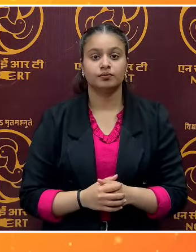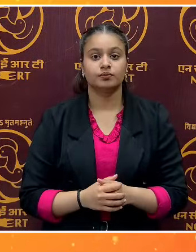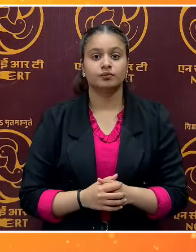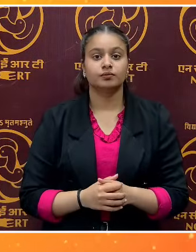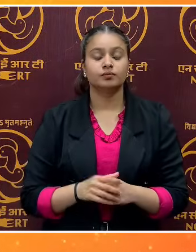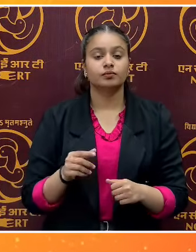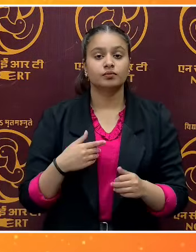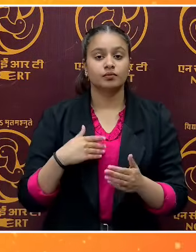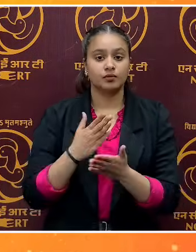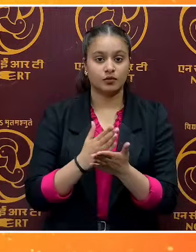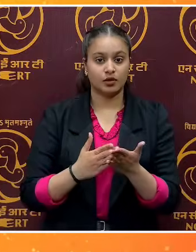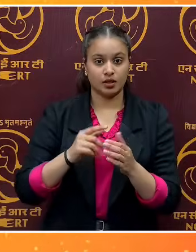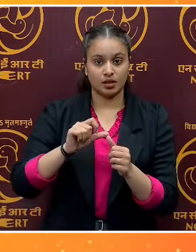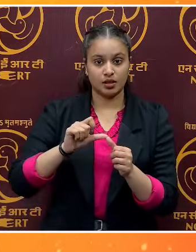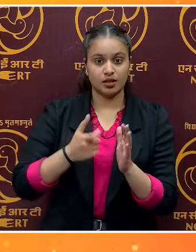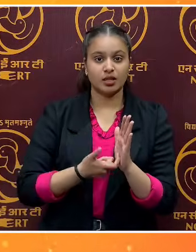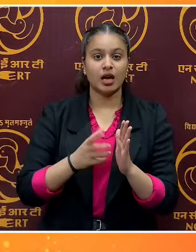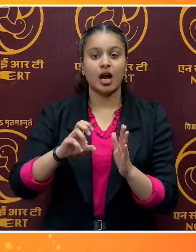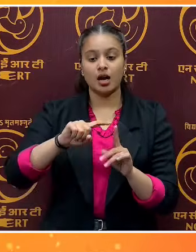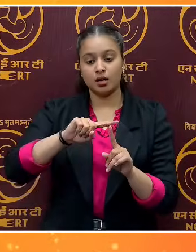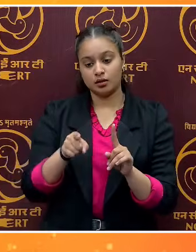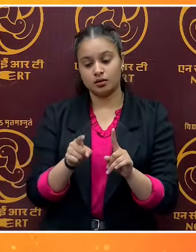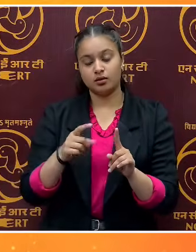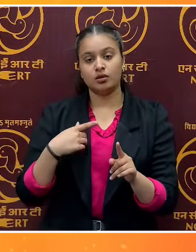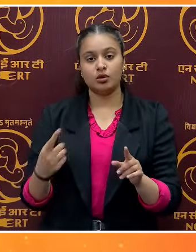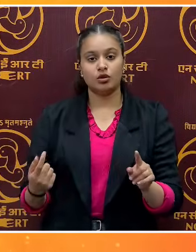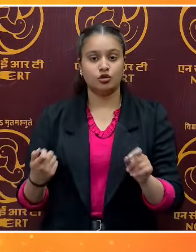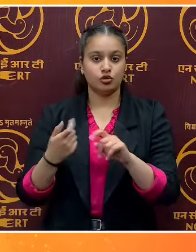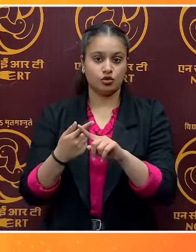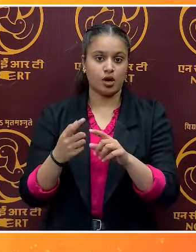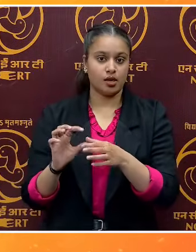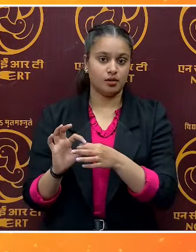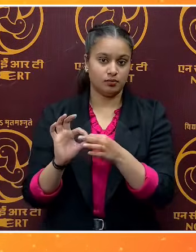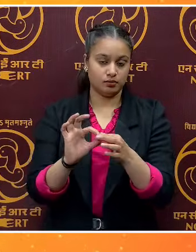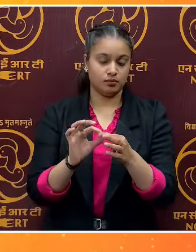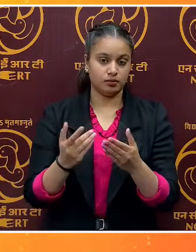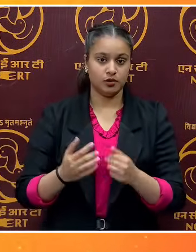we can cut an arc here and join, children.